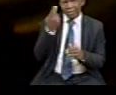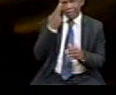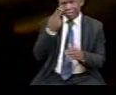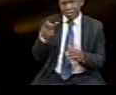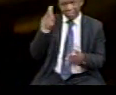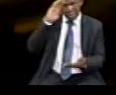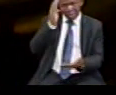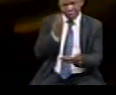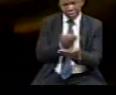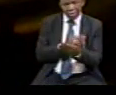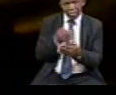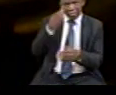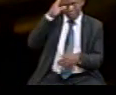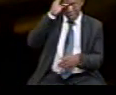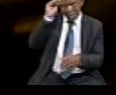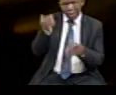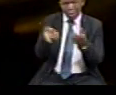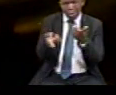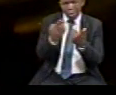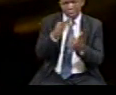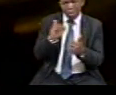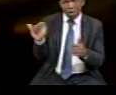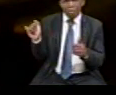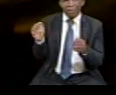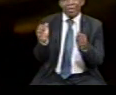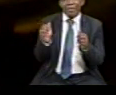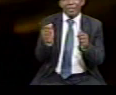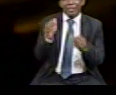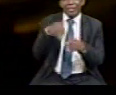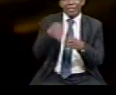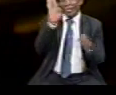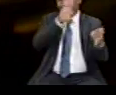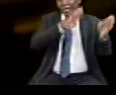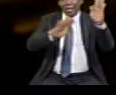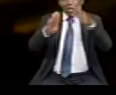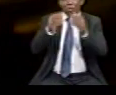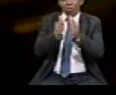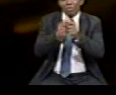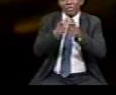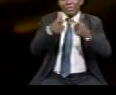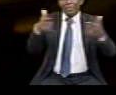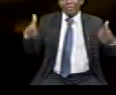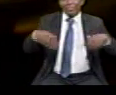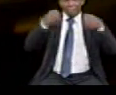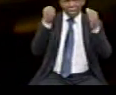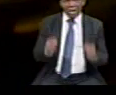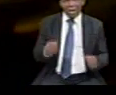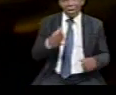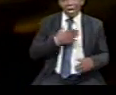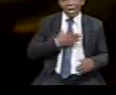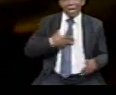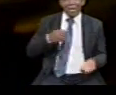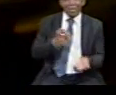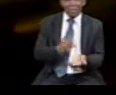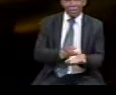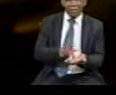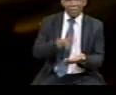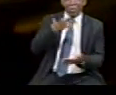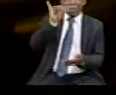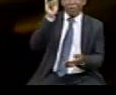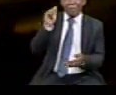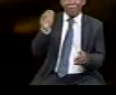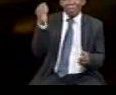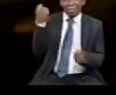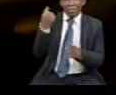of Man coming in the clouds with great power and glory. This was at the very words of the Lord